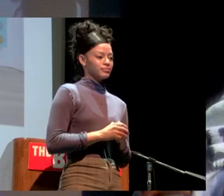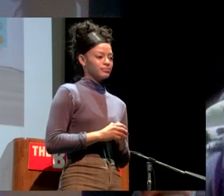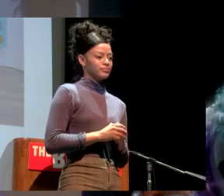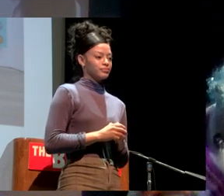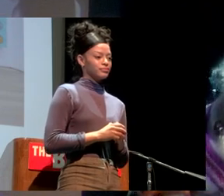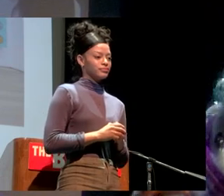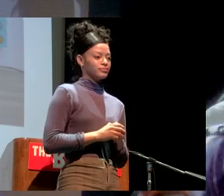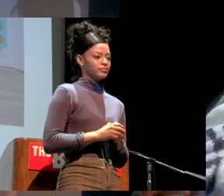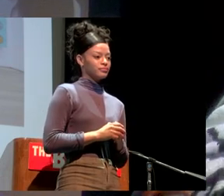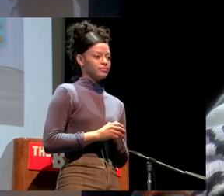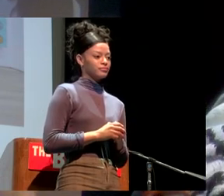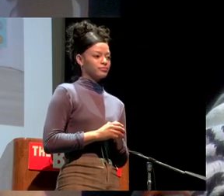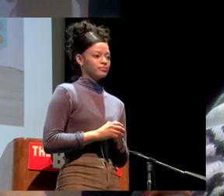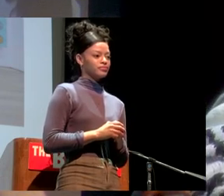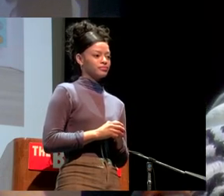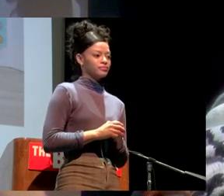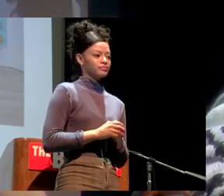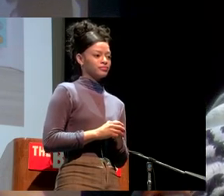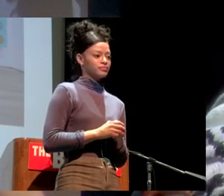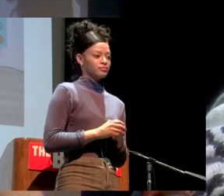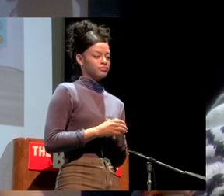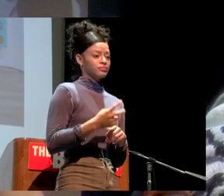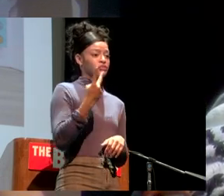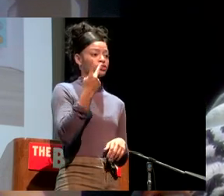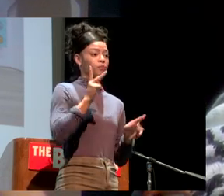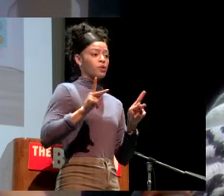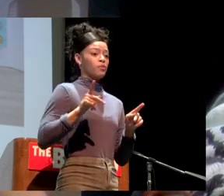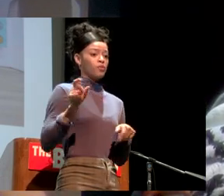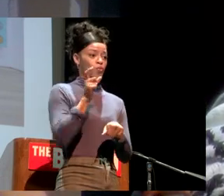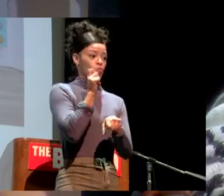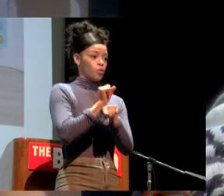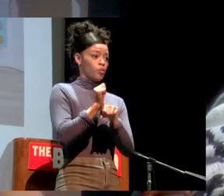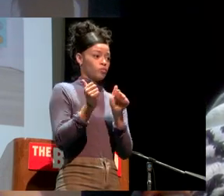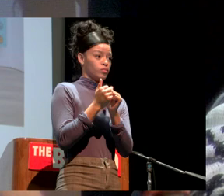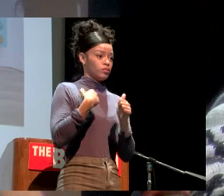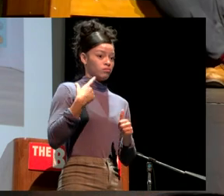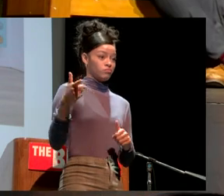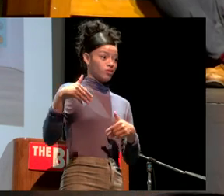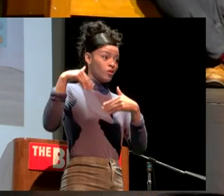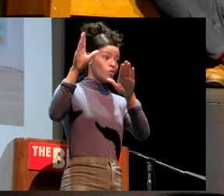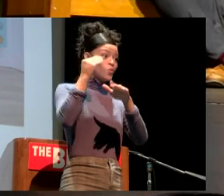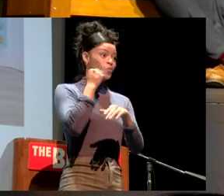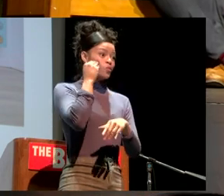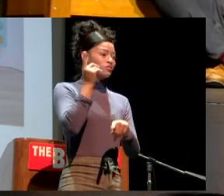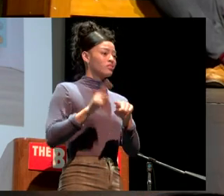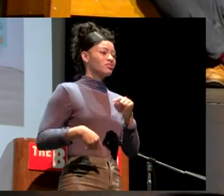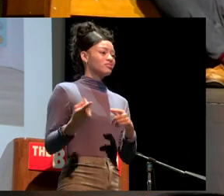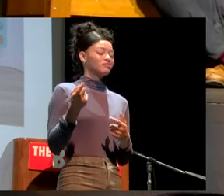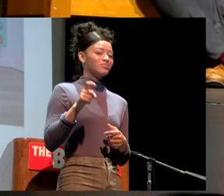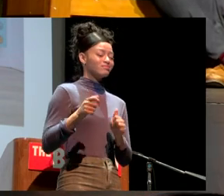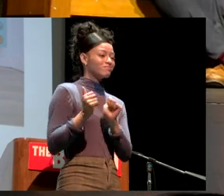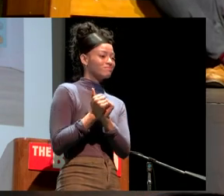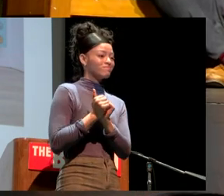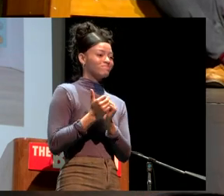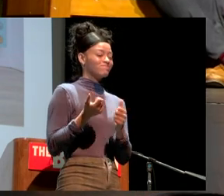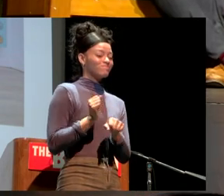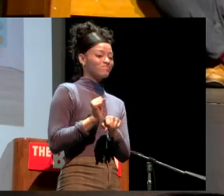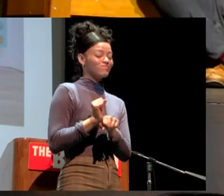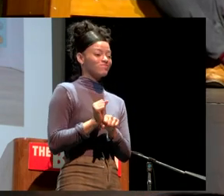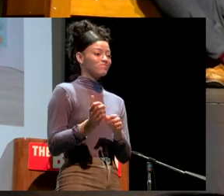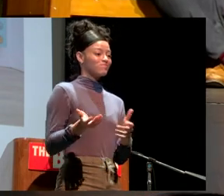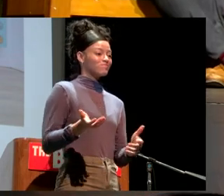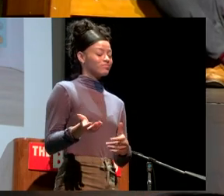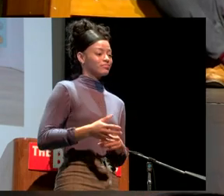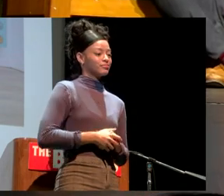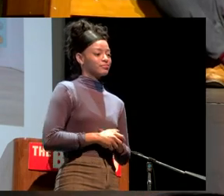So, so but, you know, it's that's why I need a